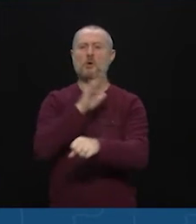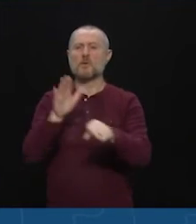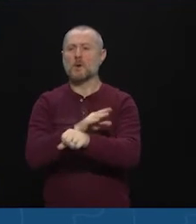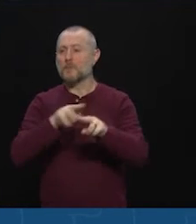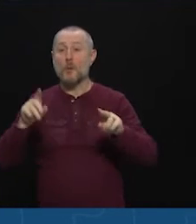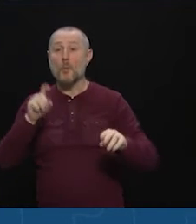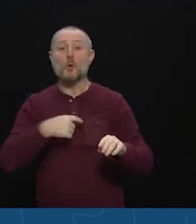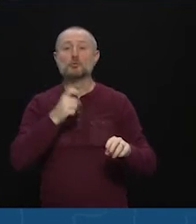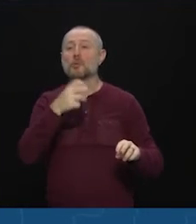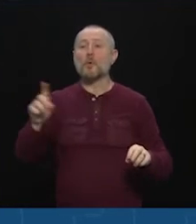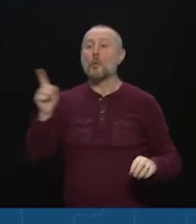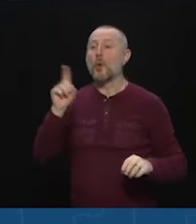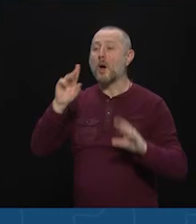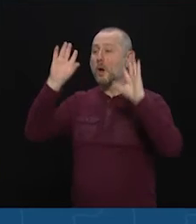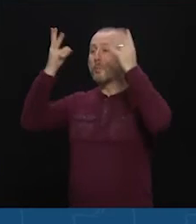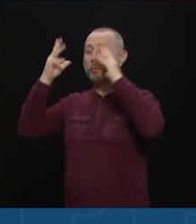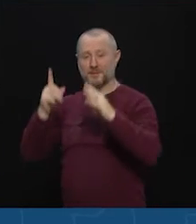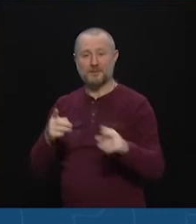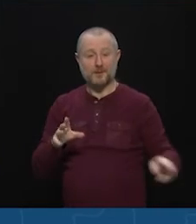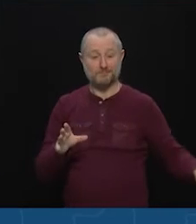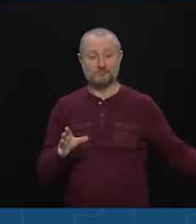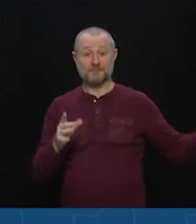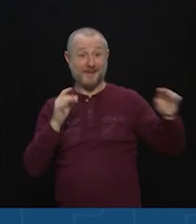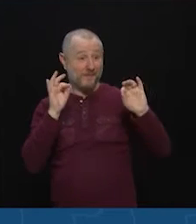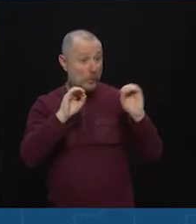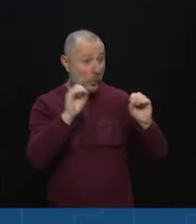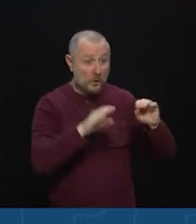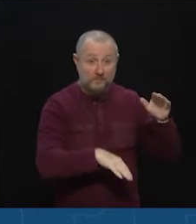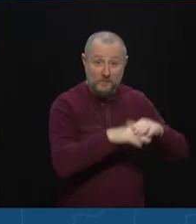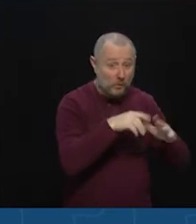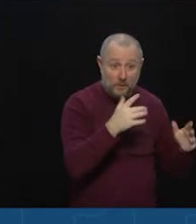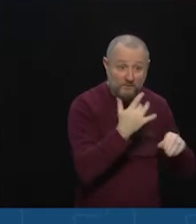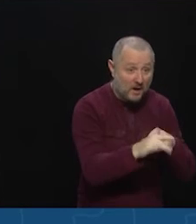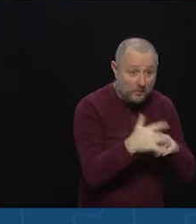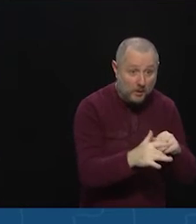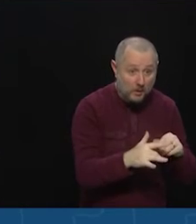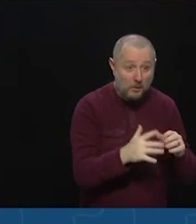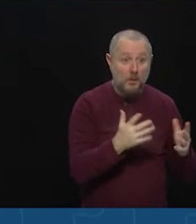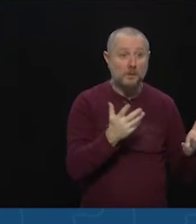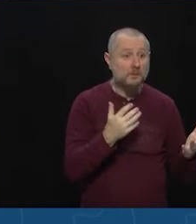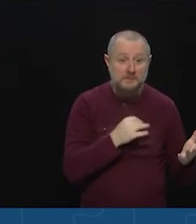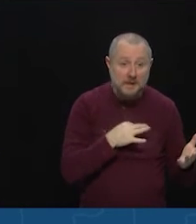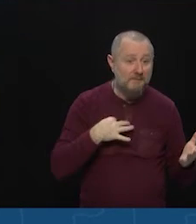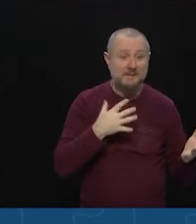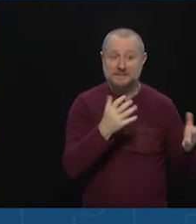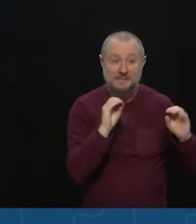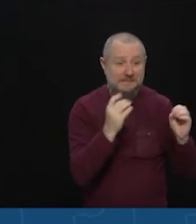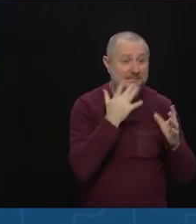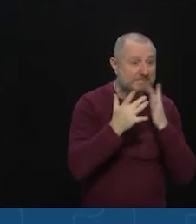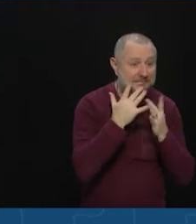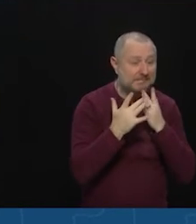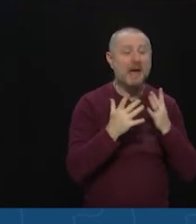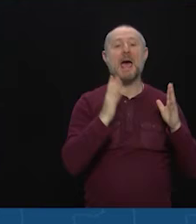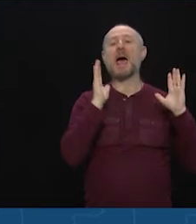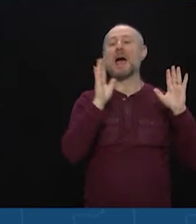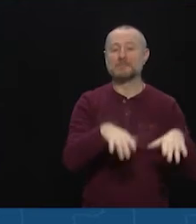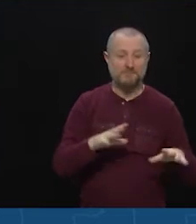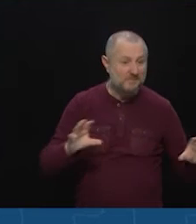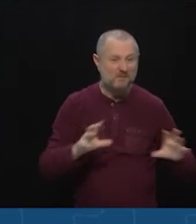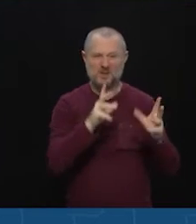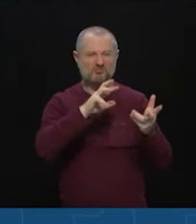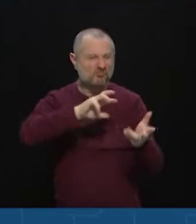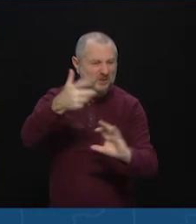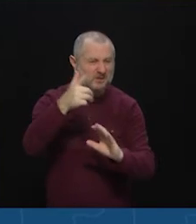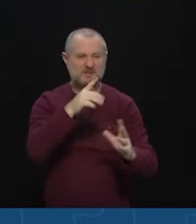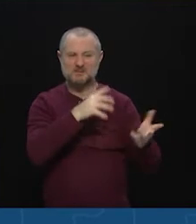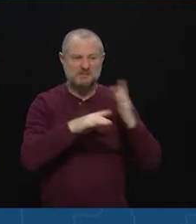to transfer someone somewhere else. But if they don't have the resources or the personnel, and we're dealing with a healthcare crisis of staffing, which is why